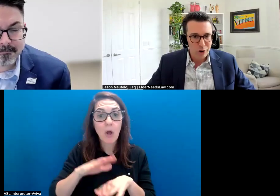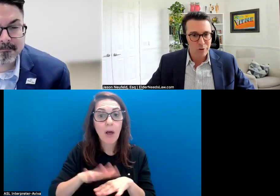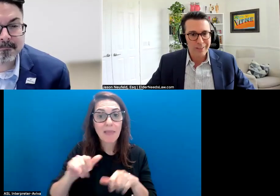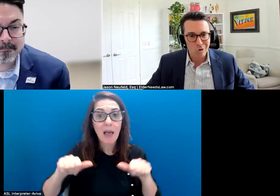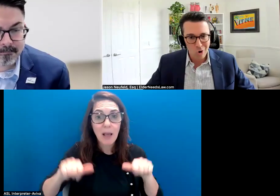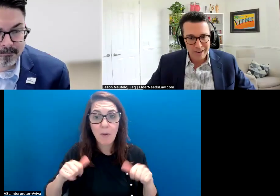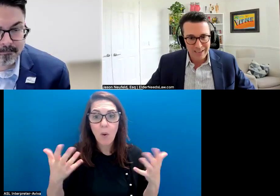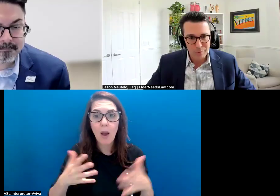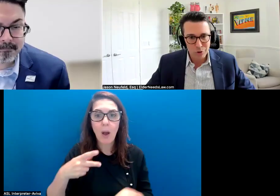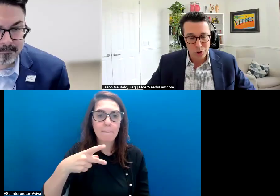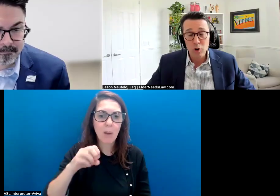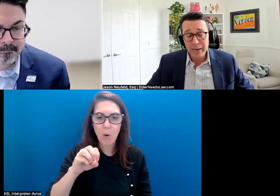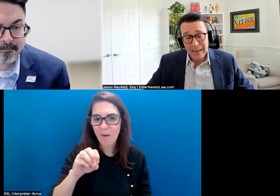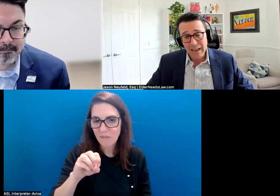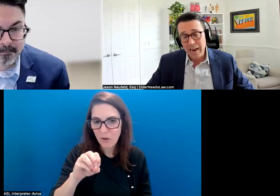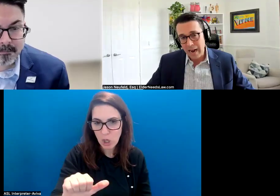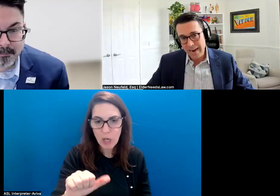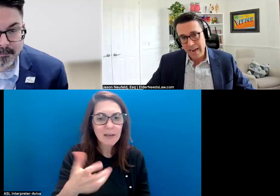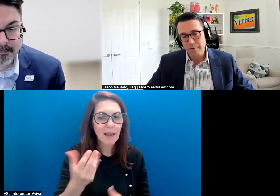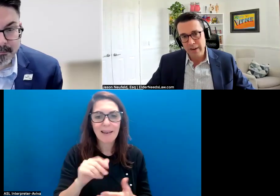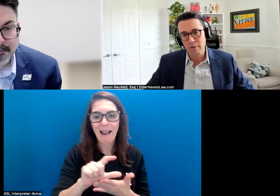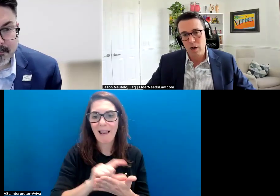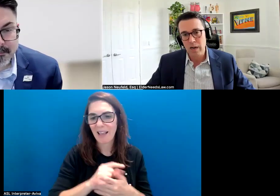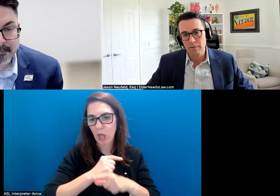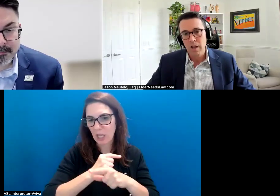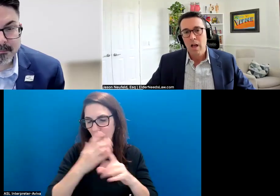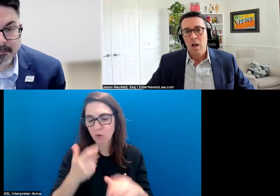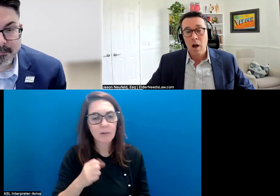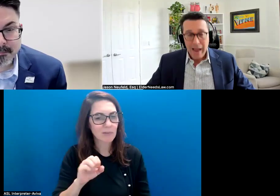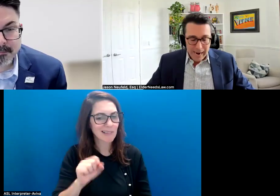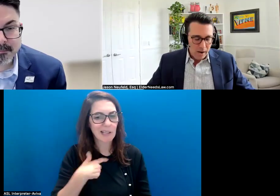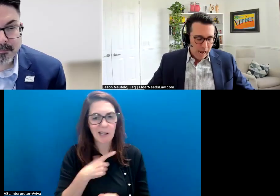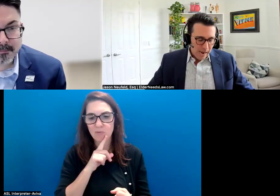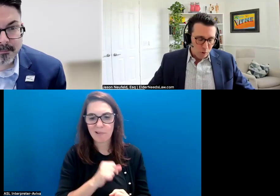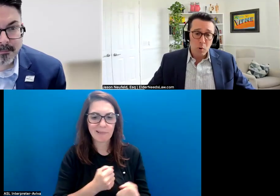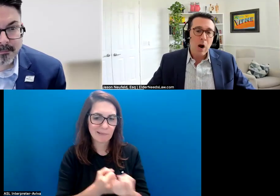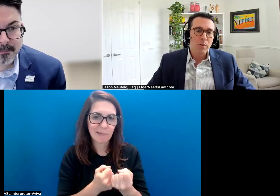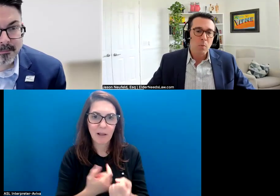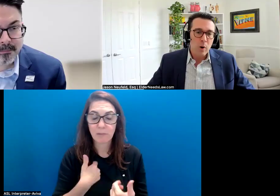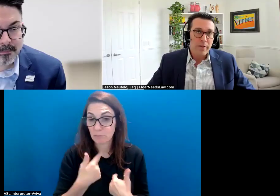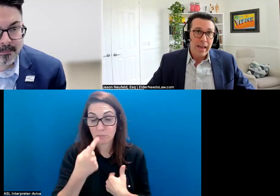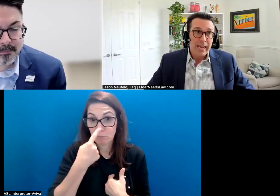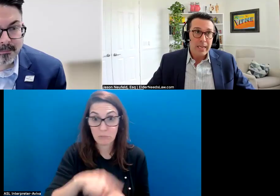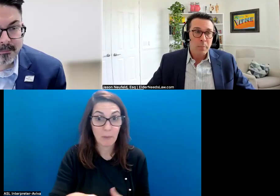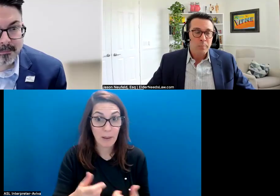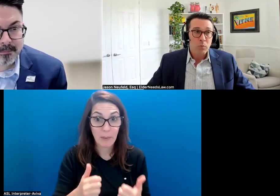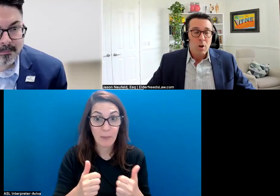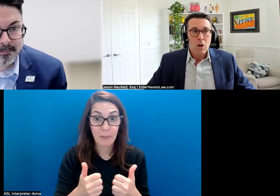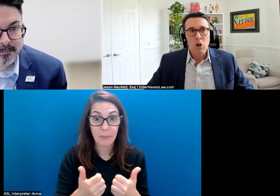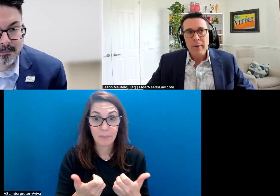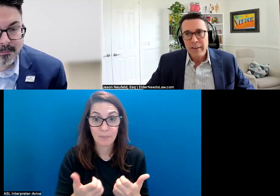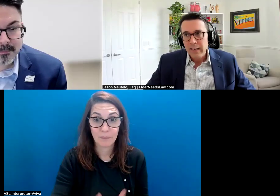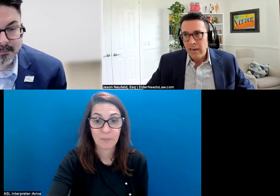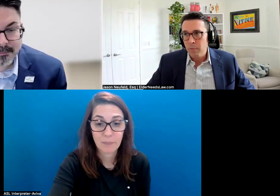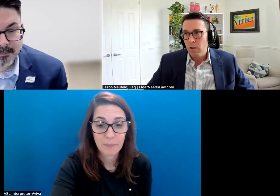of attorney or the legal guardian is able to do. But yes, I am in favor of I have no problem with